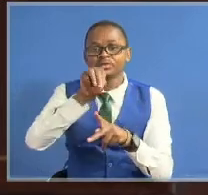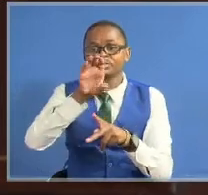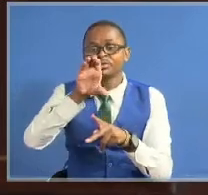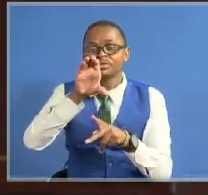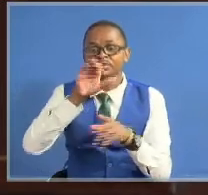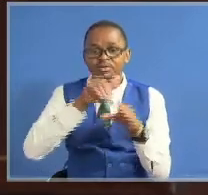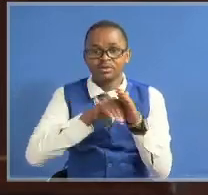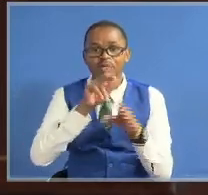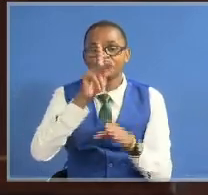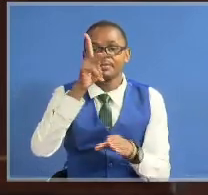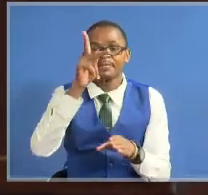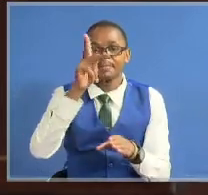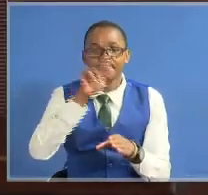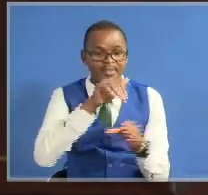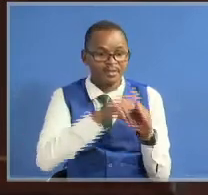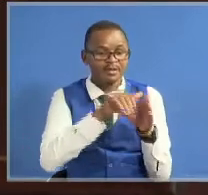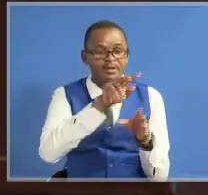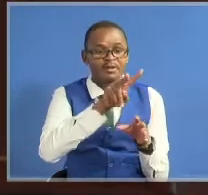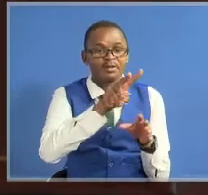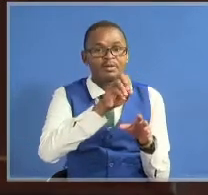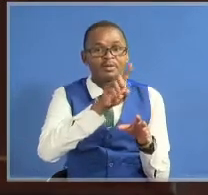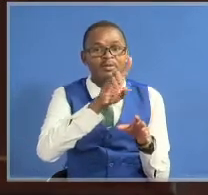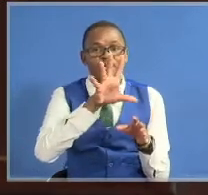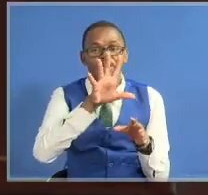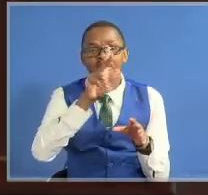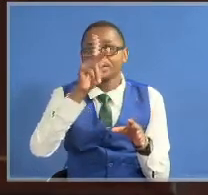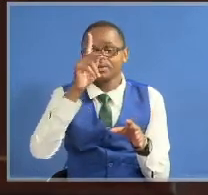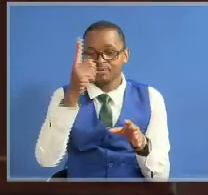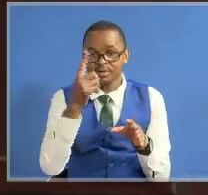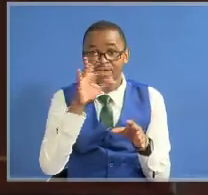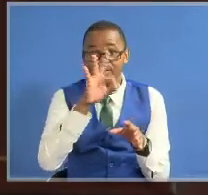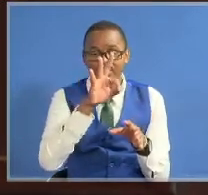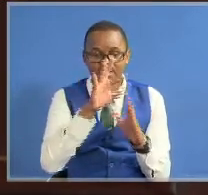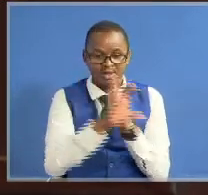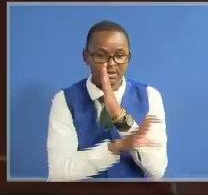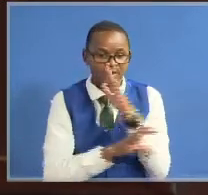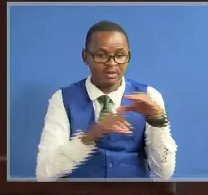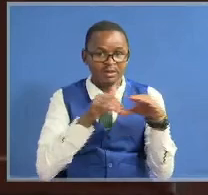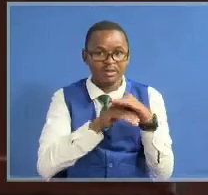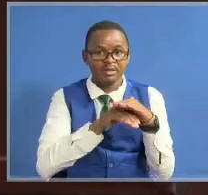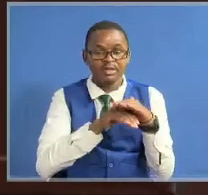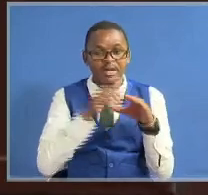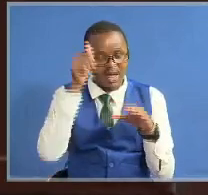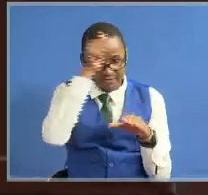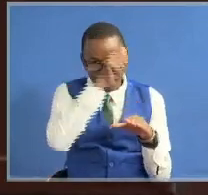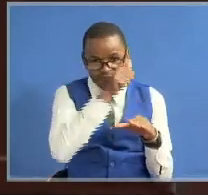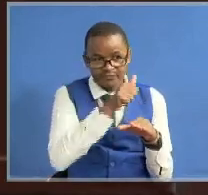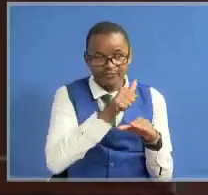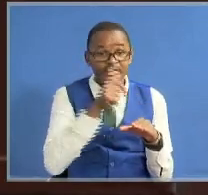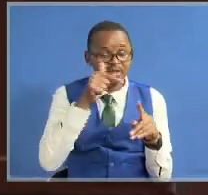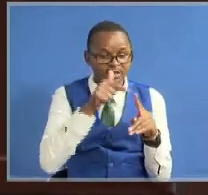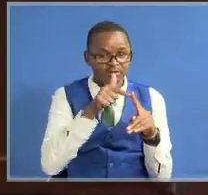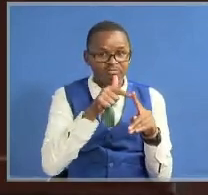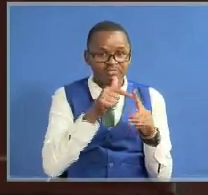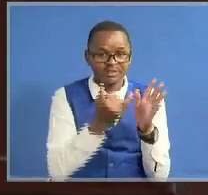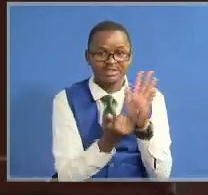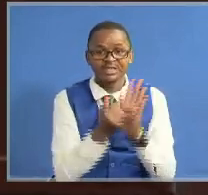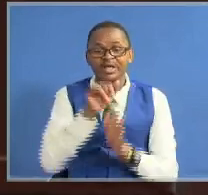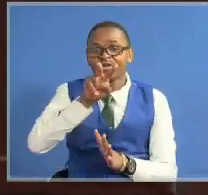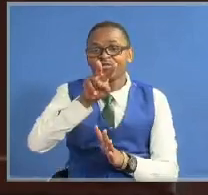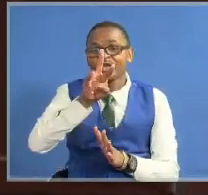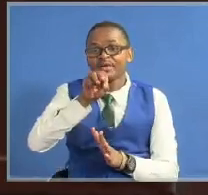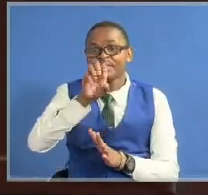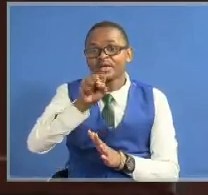programming in Kenya. In 2015, Kenya was one of the 3 countries in sub-Saharan Africa to increase